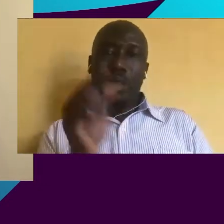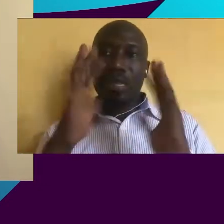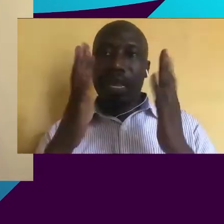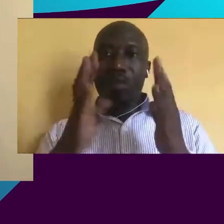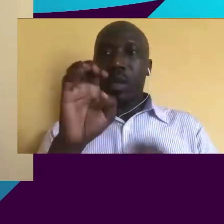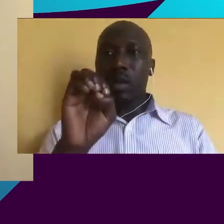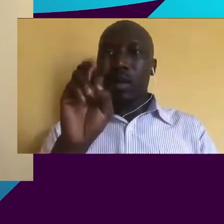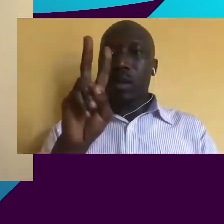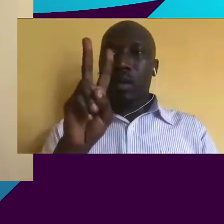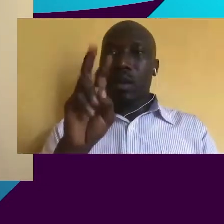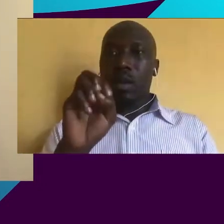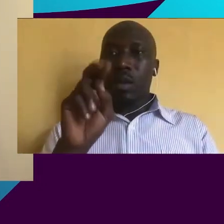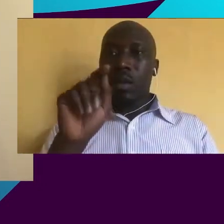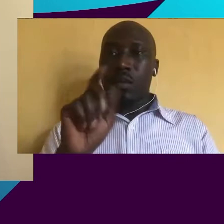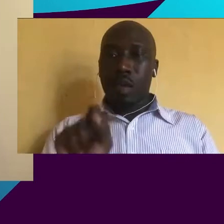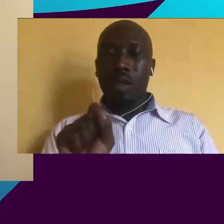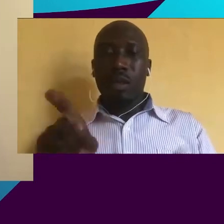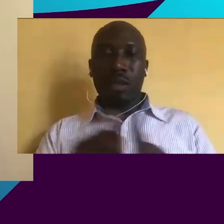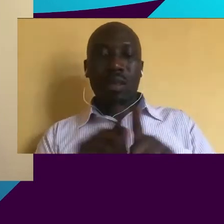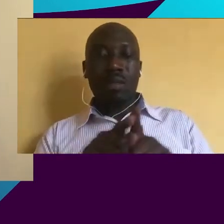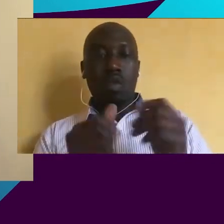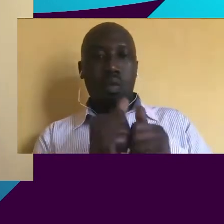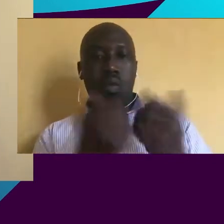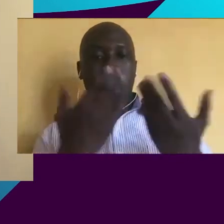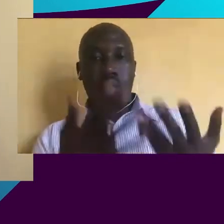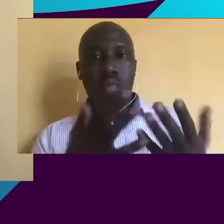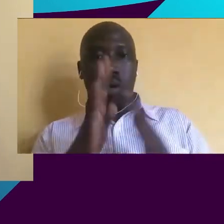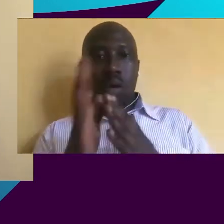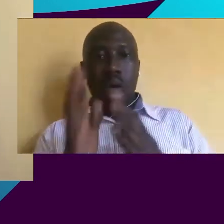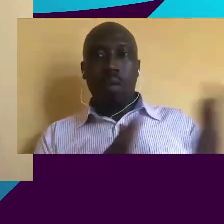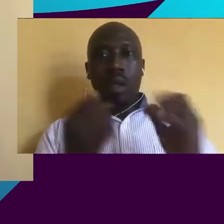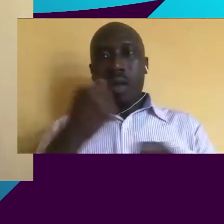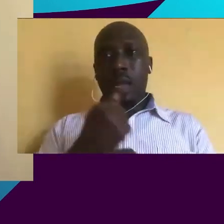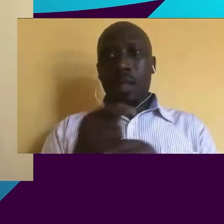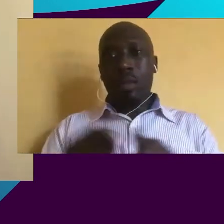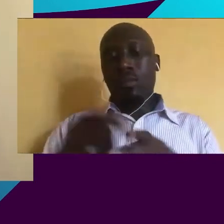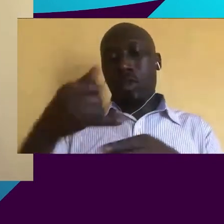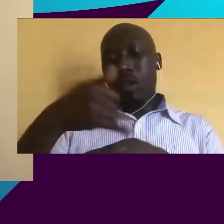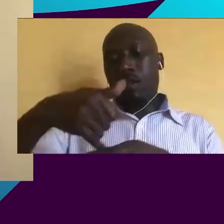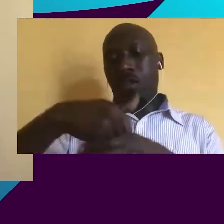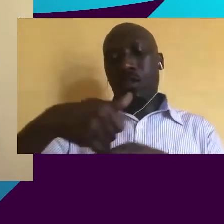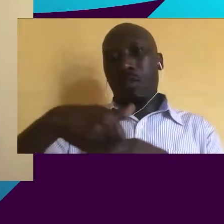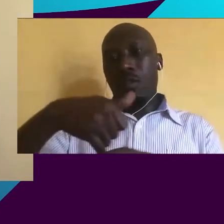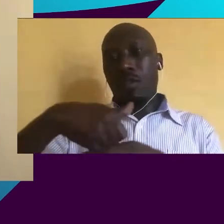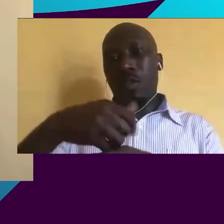purposely planned for the girls to engage in.